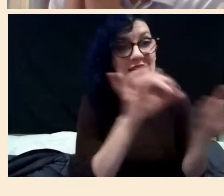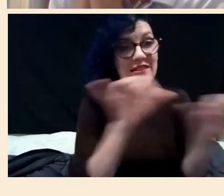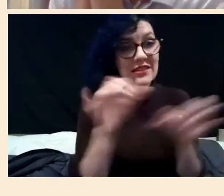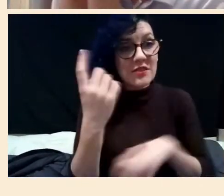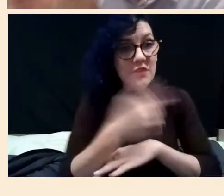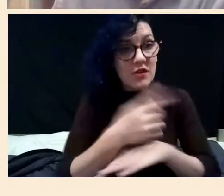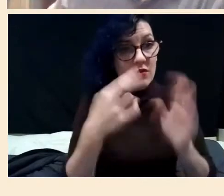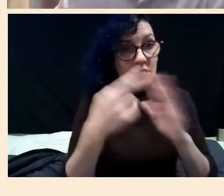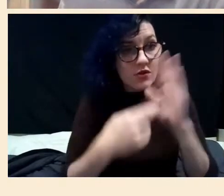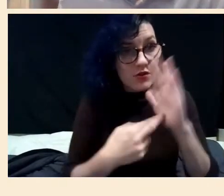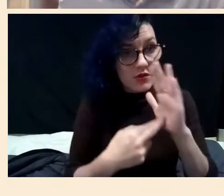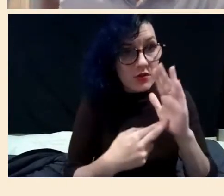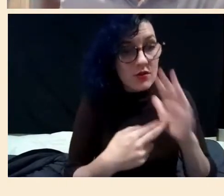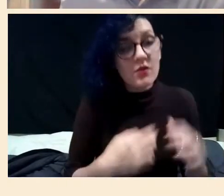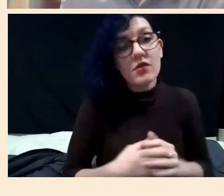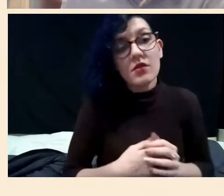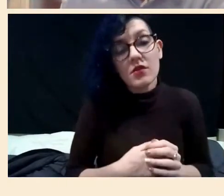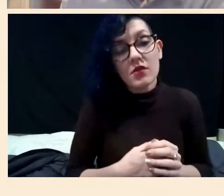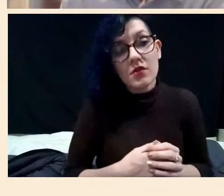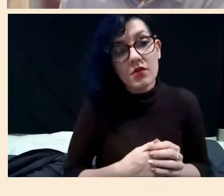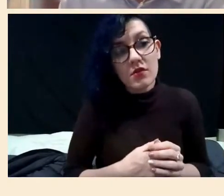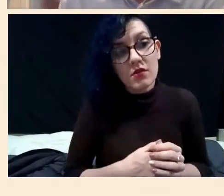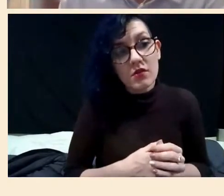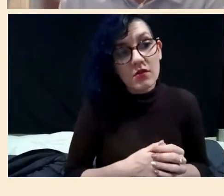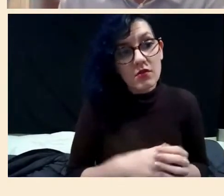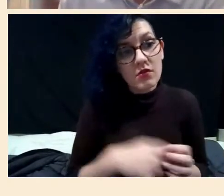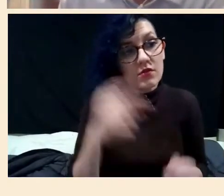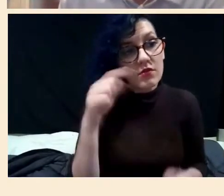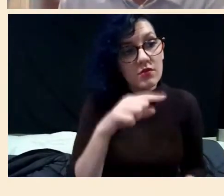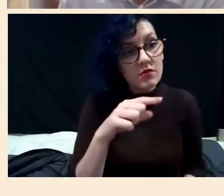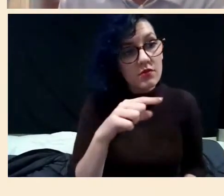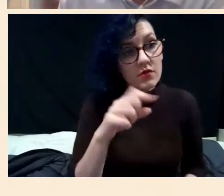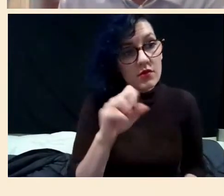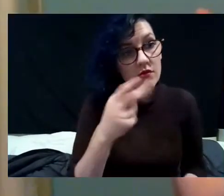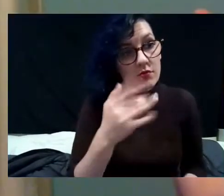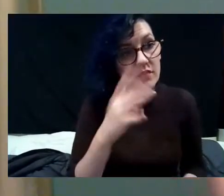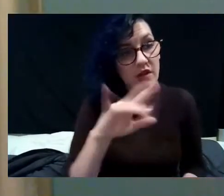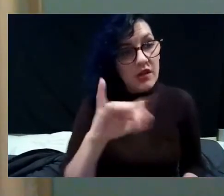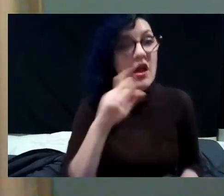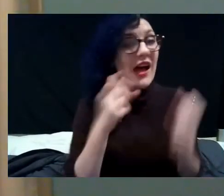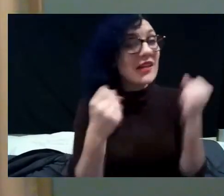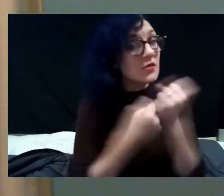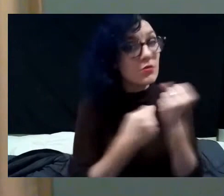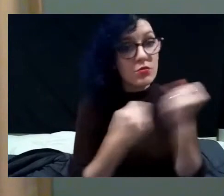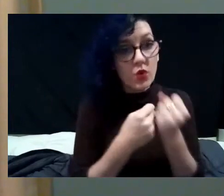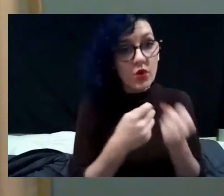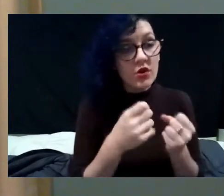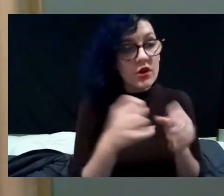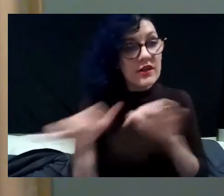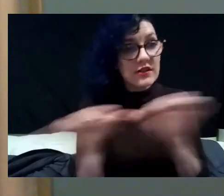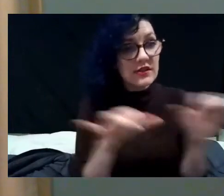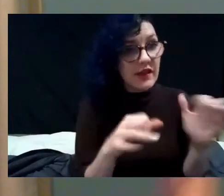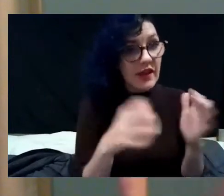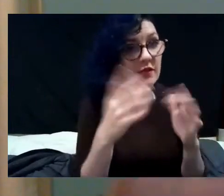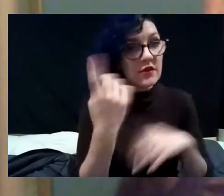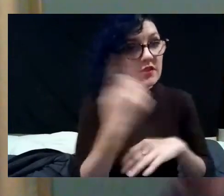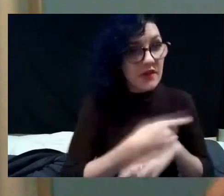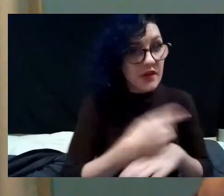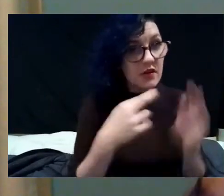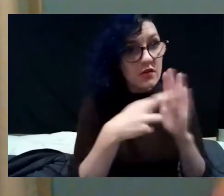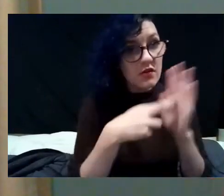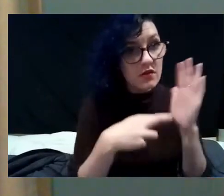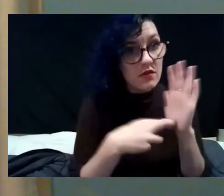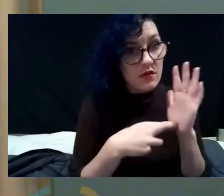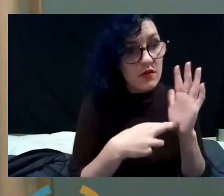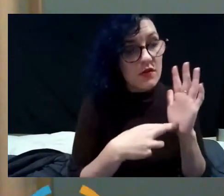Senator Fagan? Definitely support same-day registration. As someone who grew up in the Dalles during the Rajneeshpuram, which is kind of when we took